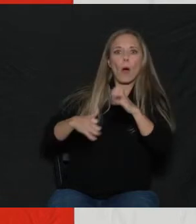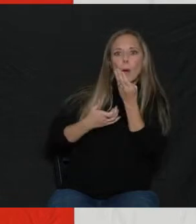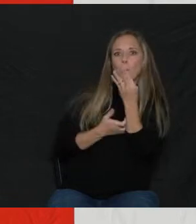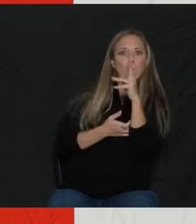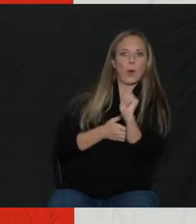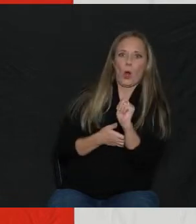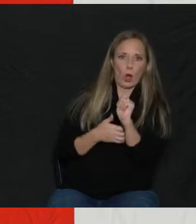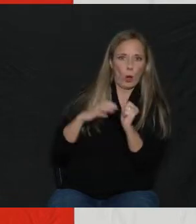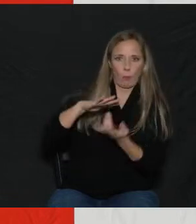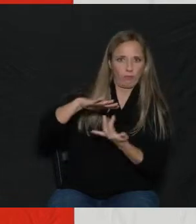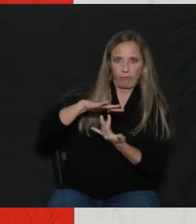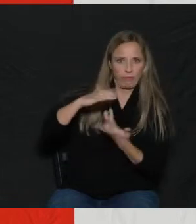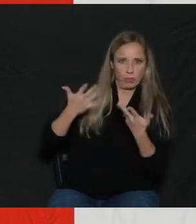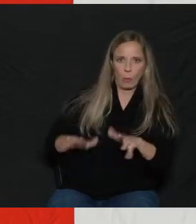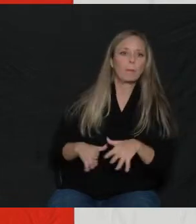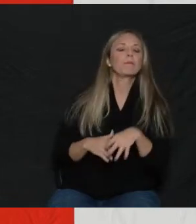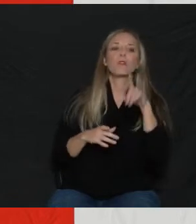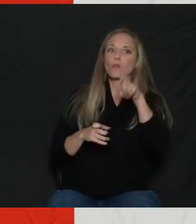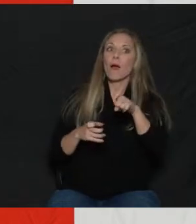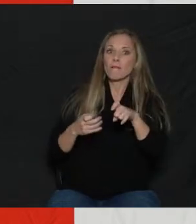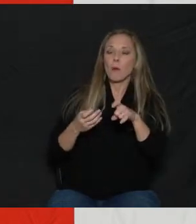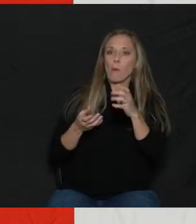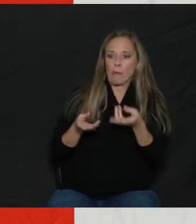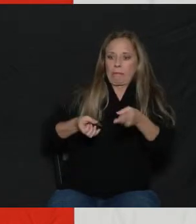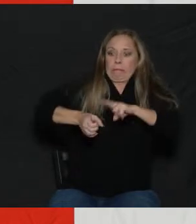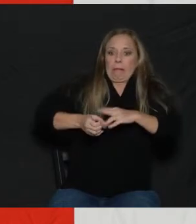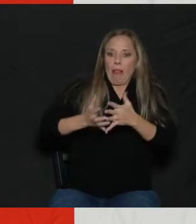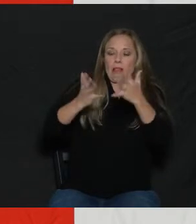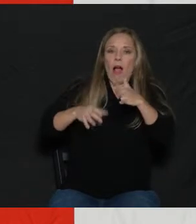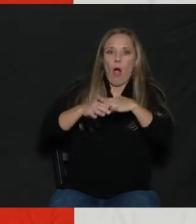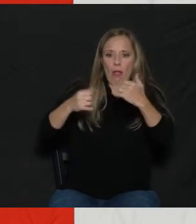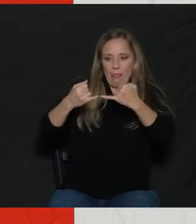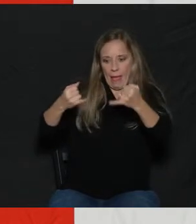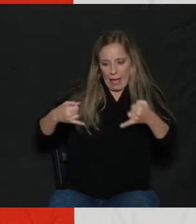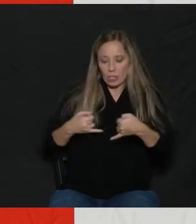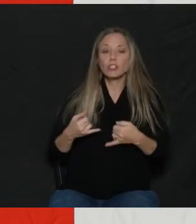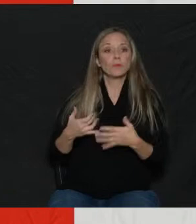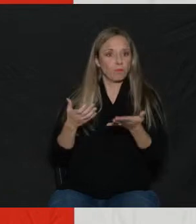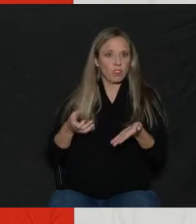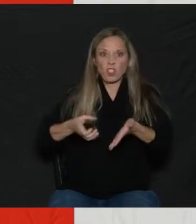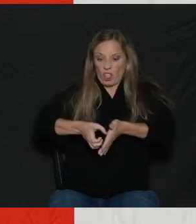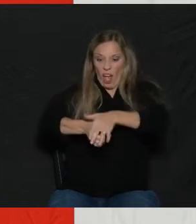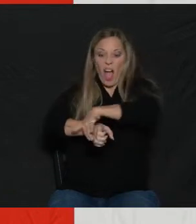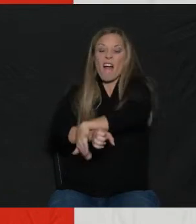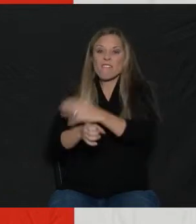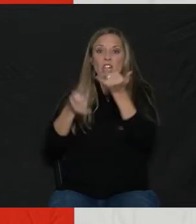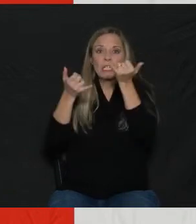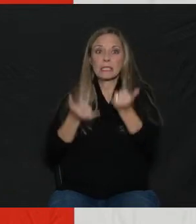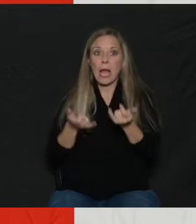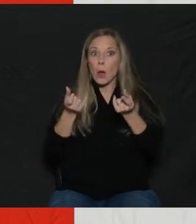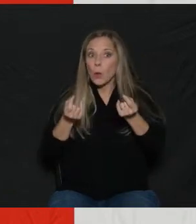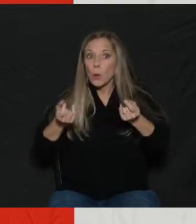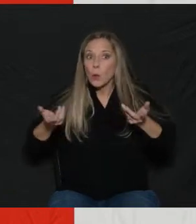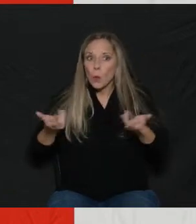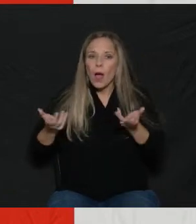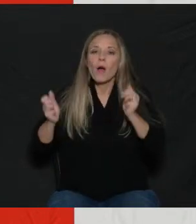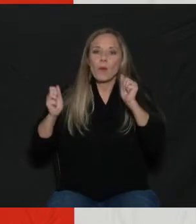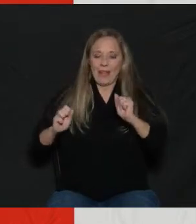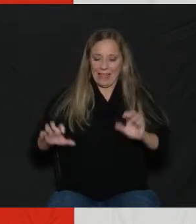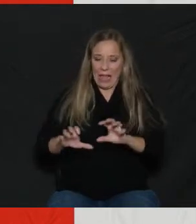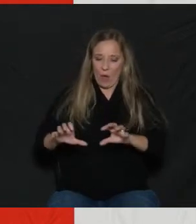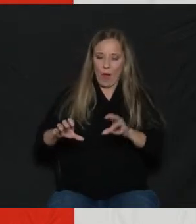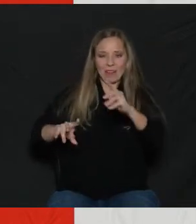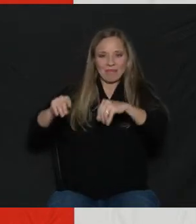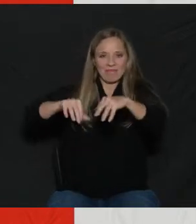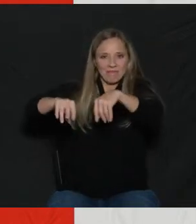want to be generous around the edges. Yes, All right, so I got this all covered. It's all covered. And now I get to do some decorating. Huh? Now you get to decorate. All